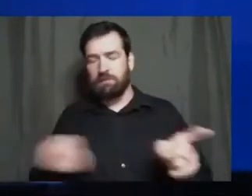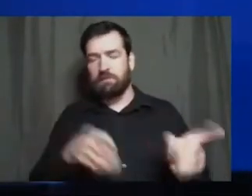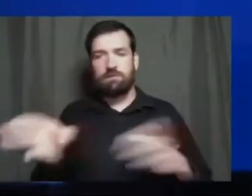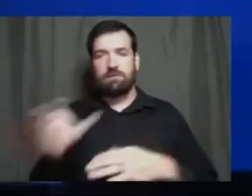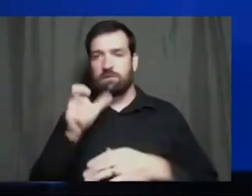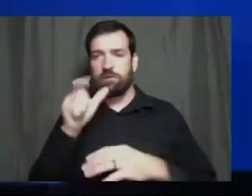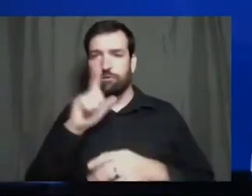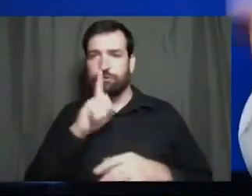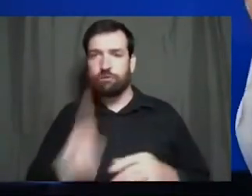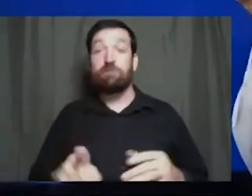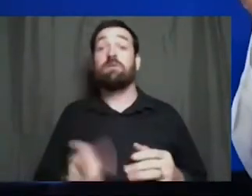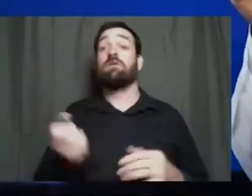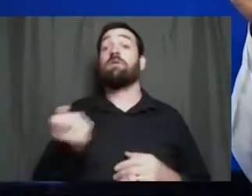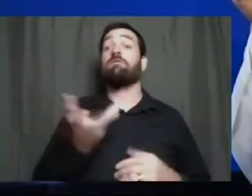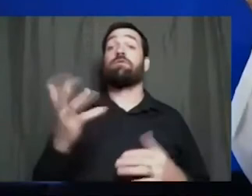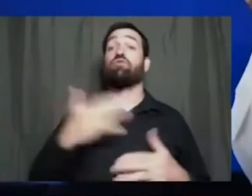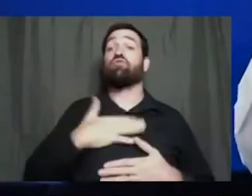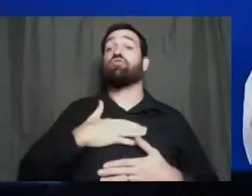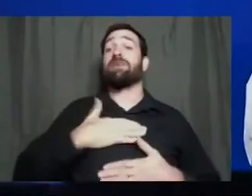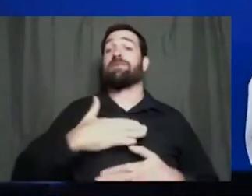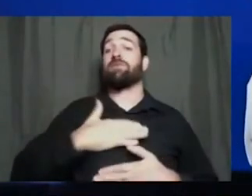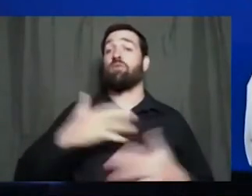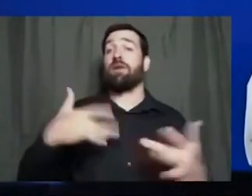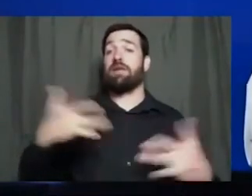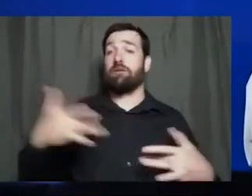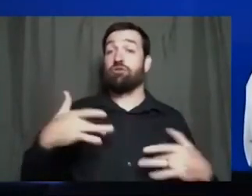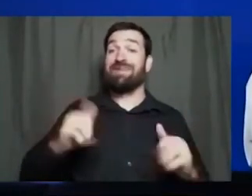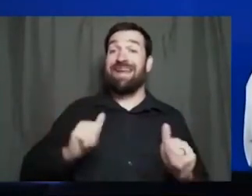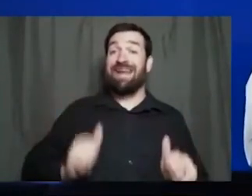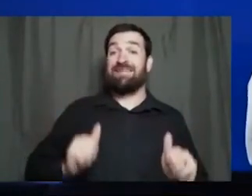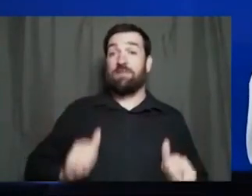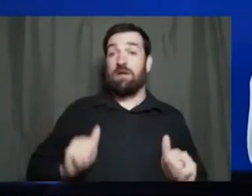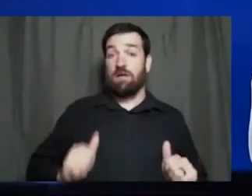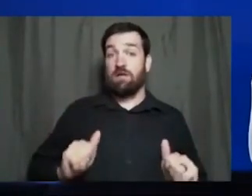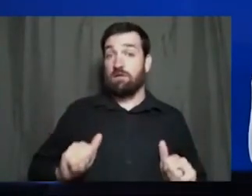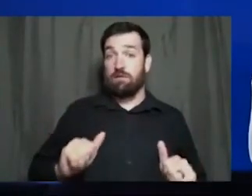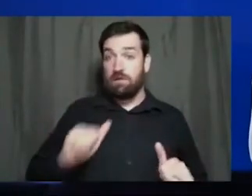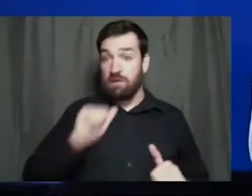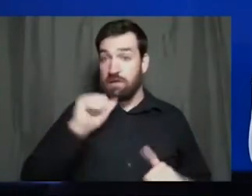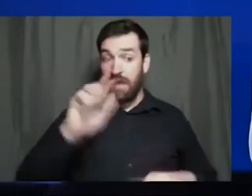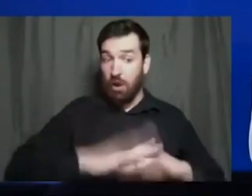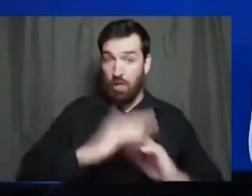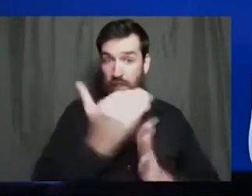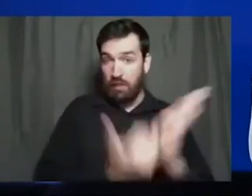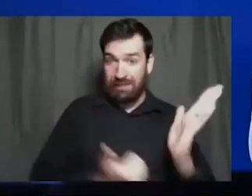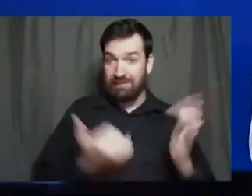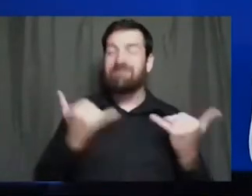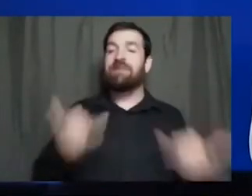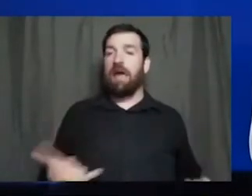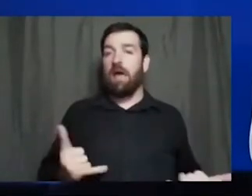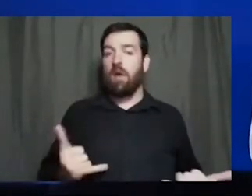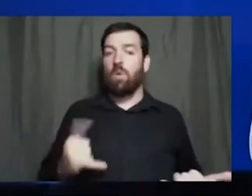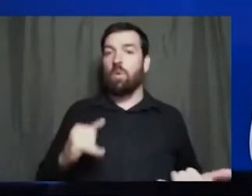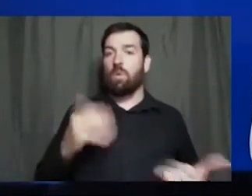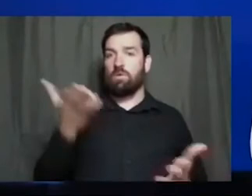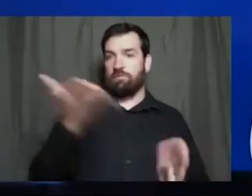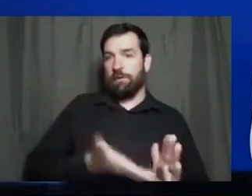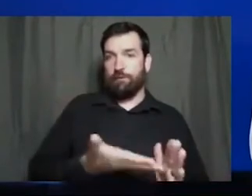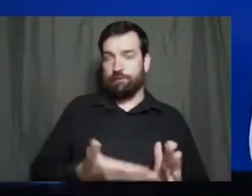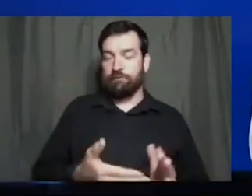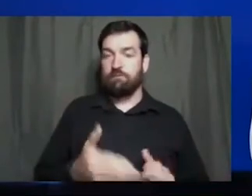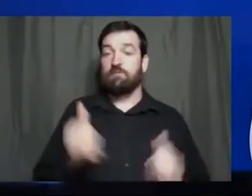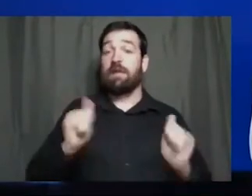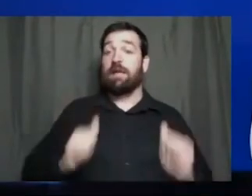of respiratory conditions, asthma, which had not been on the list originally, is now on the list. Yep, asthma's on the list. Of